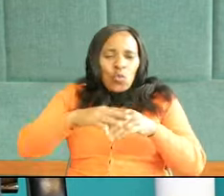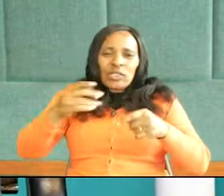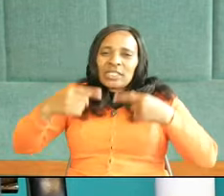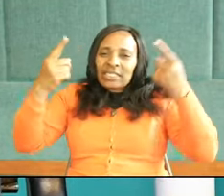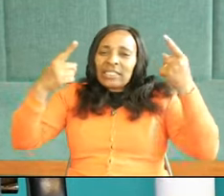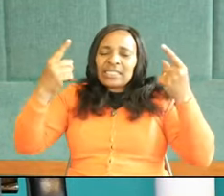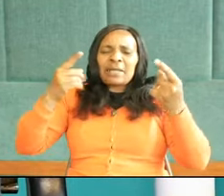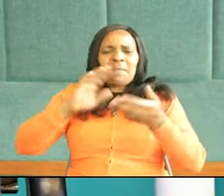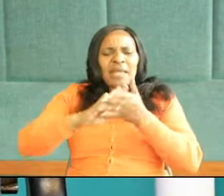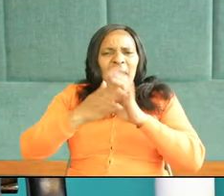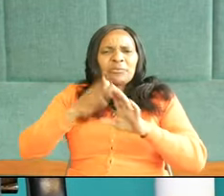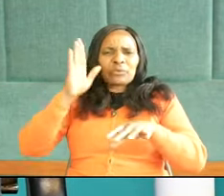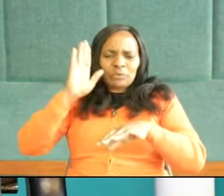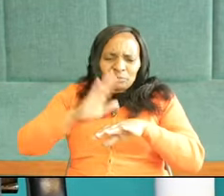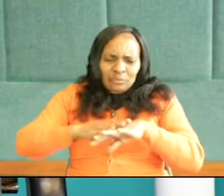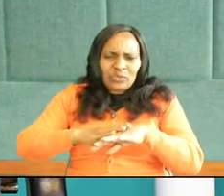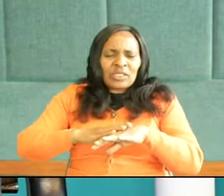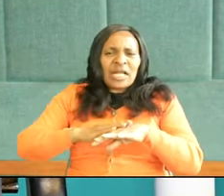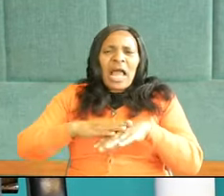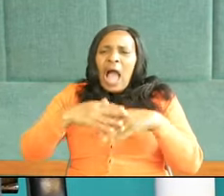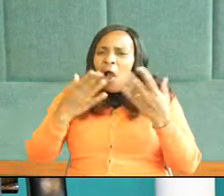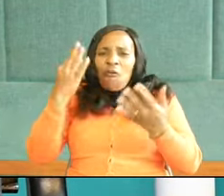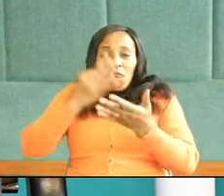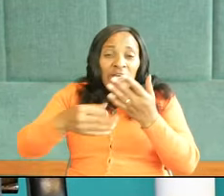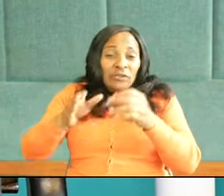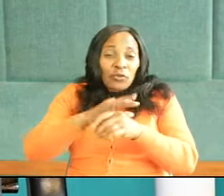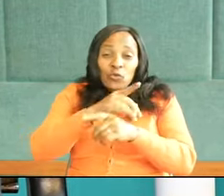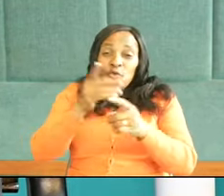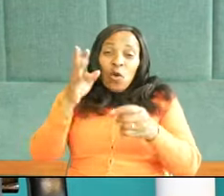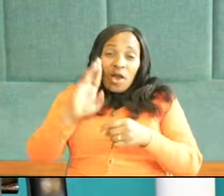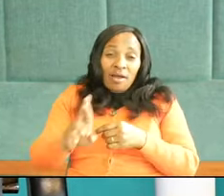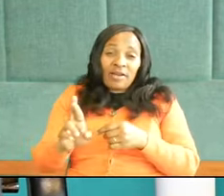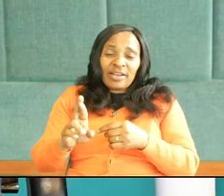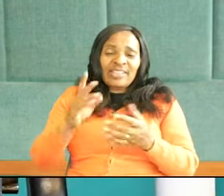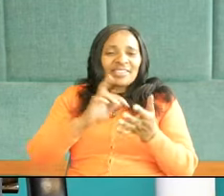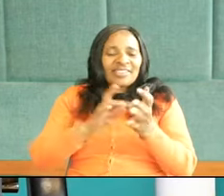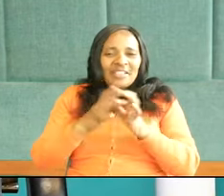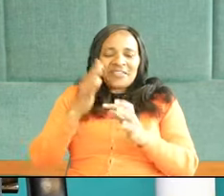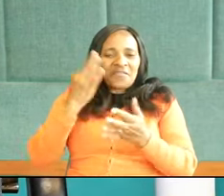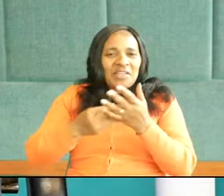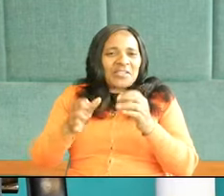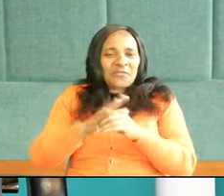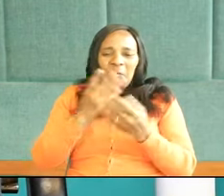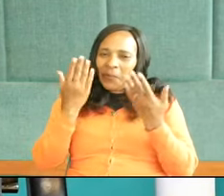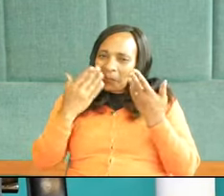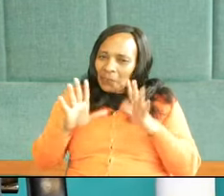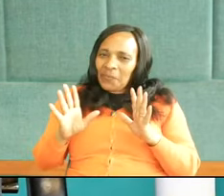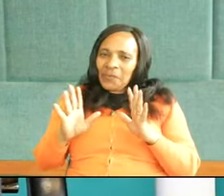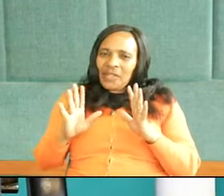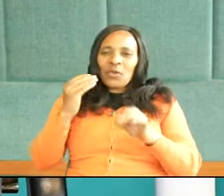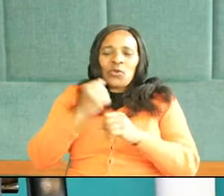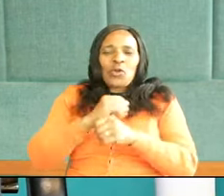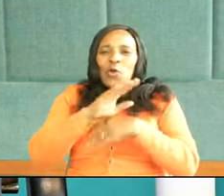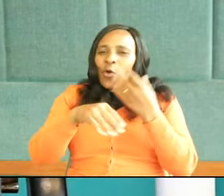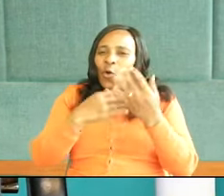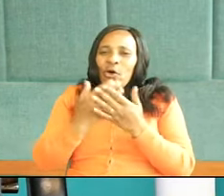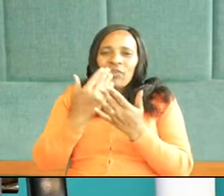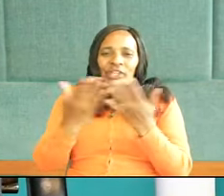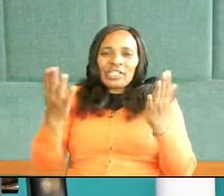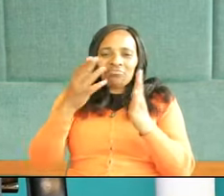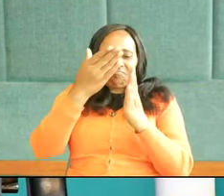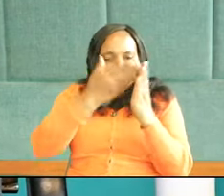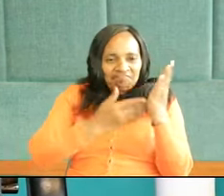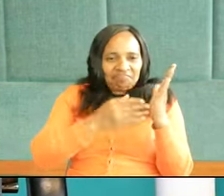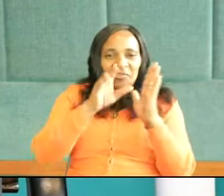how faithful you are in the wilderness. Mm-hmm. Because Jesus was faithful on earth, helping and doing all that God commanded him, even